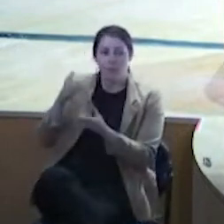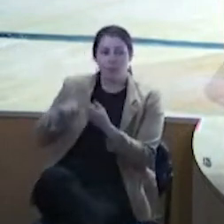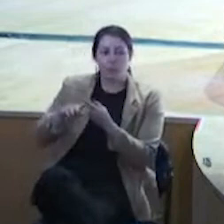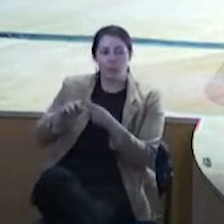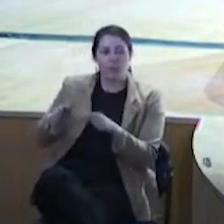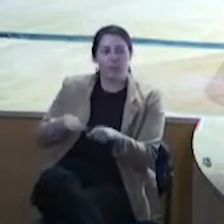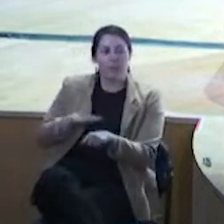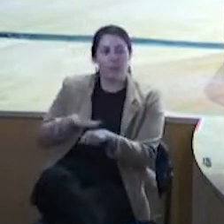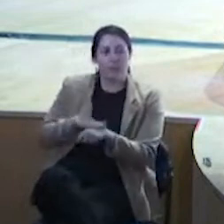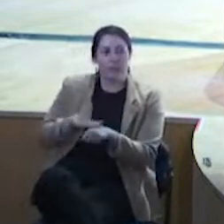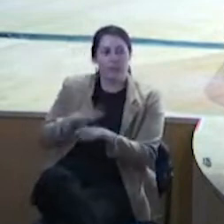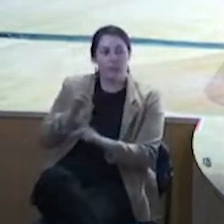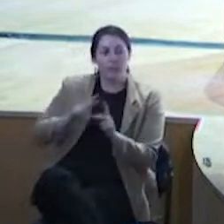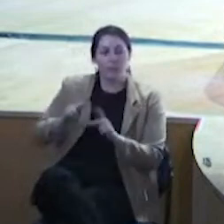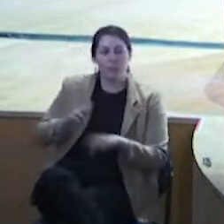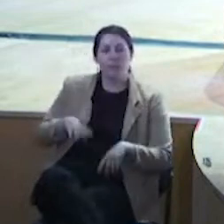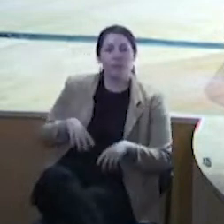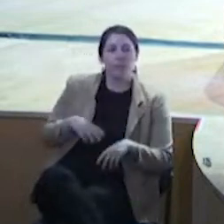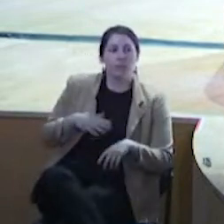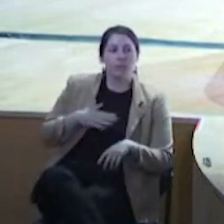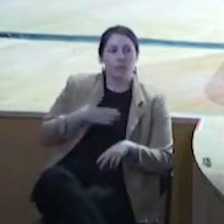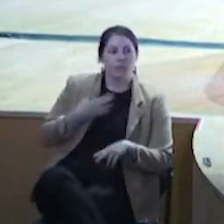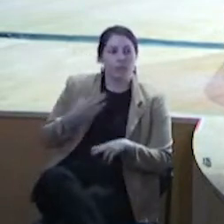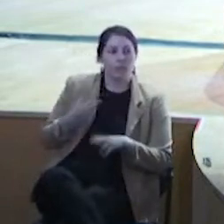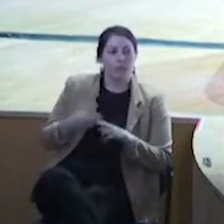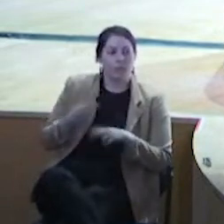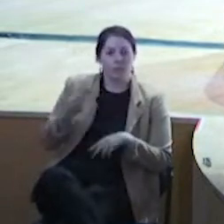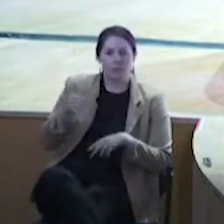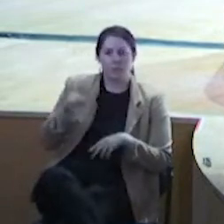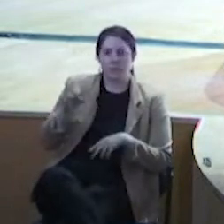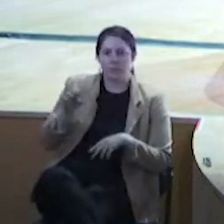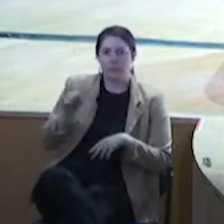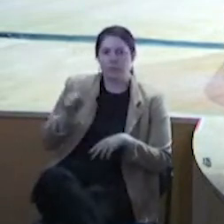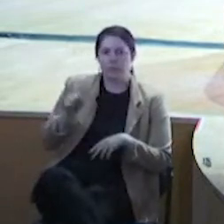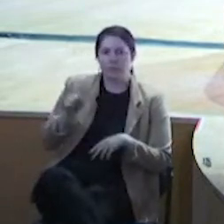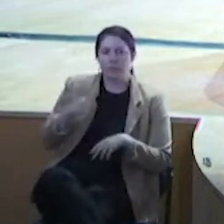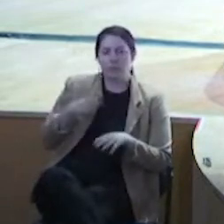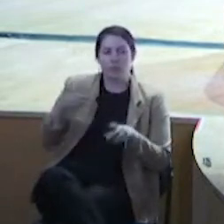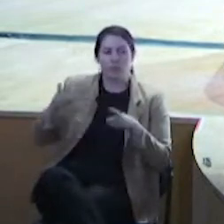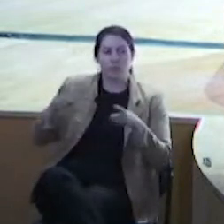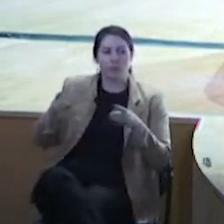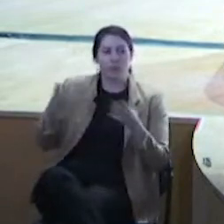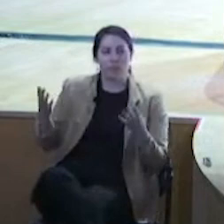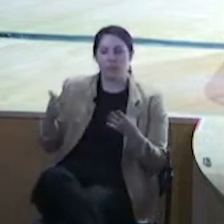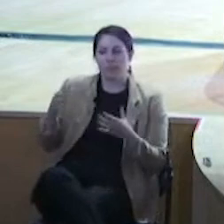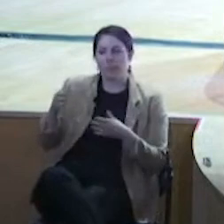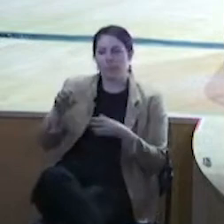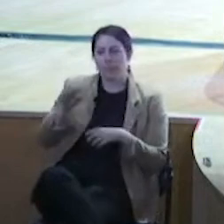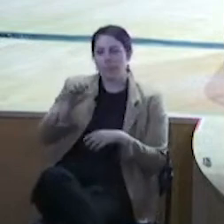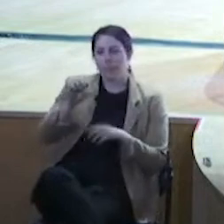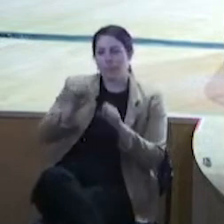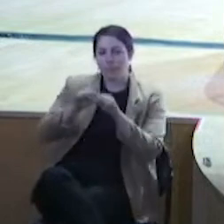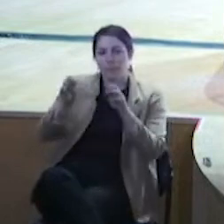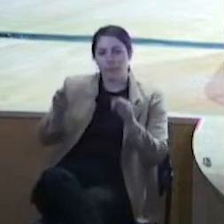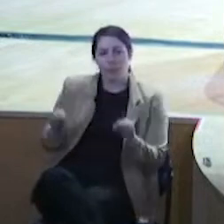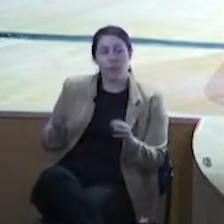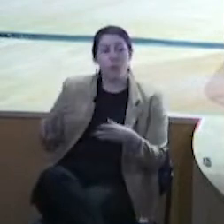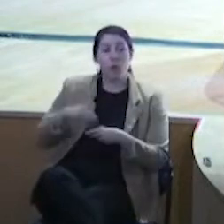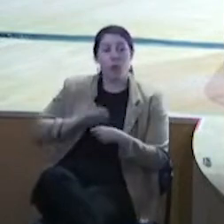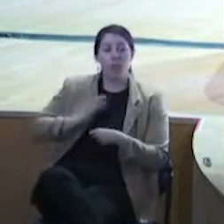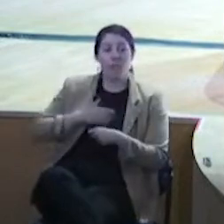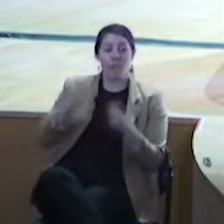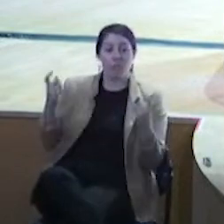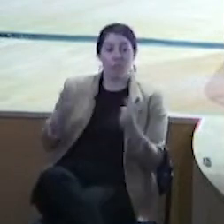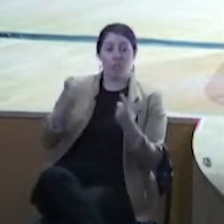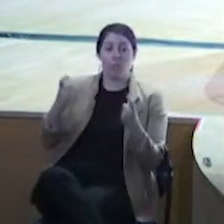gather. My name is Hayes Lavis. I work in the community and public programs at the Smithsonian. And as part of our Living Earth celebrations,